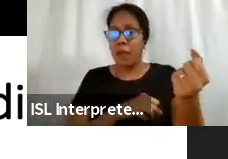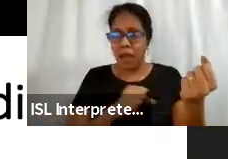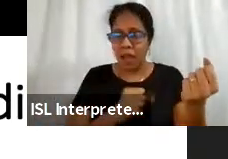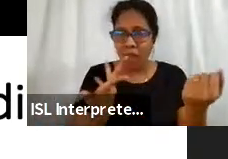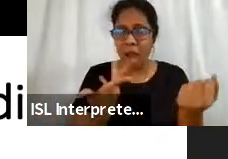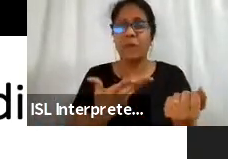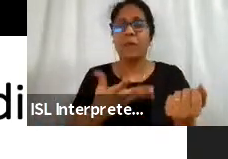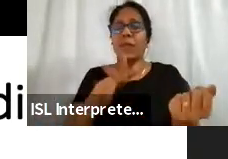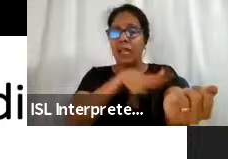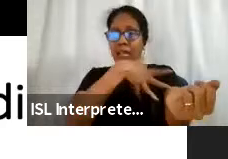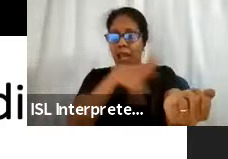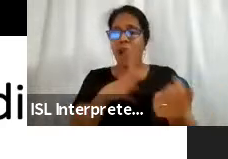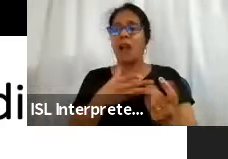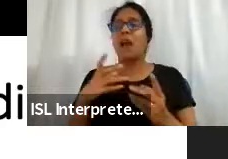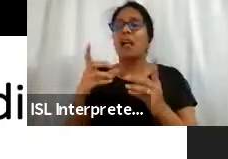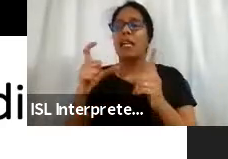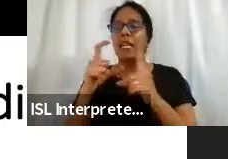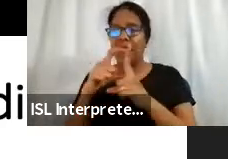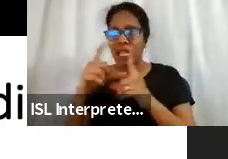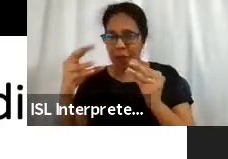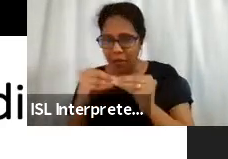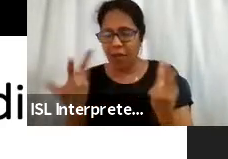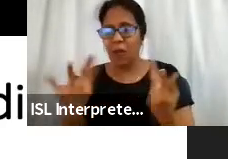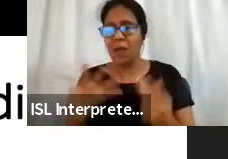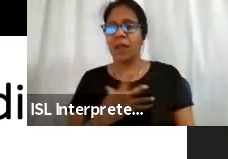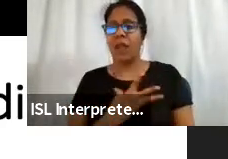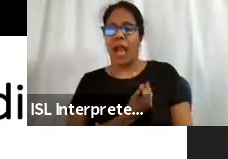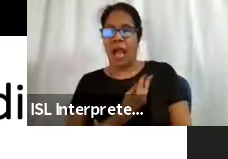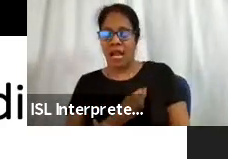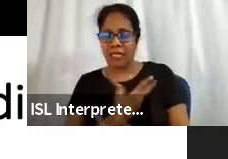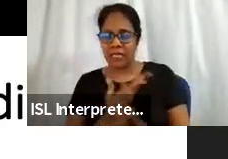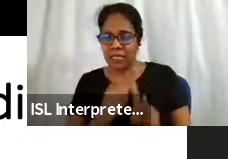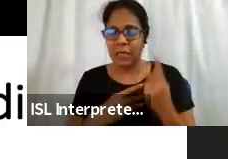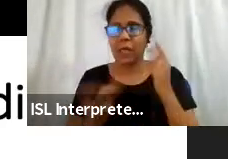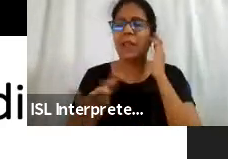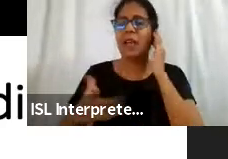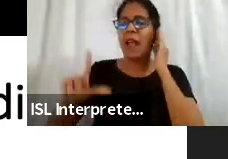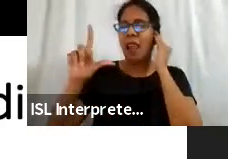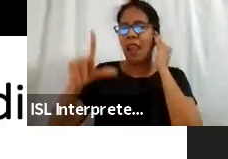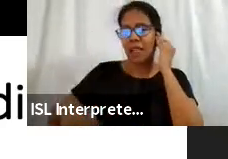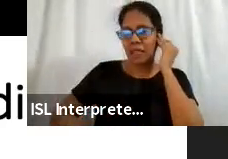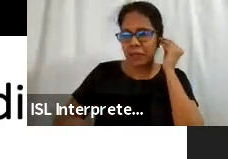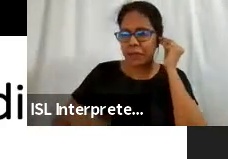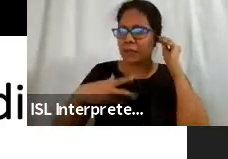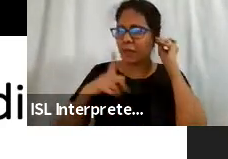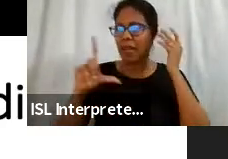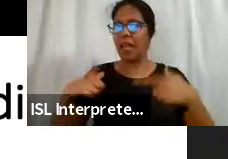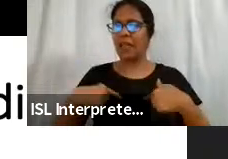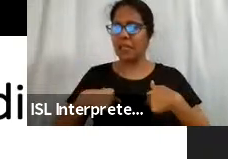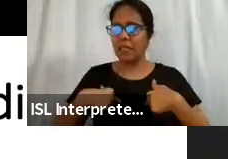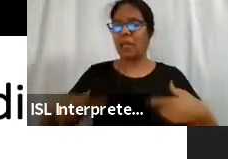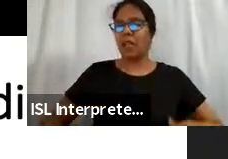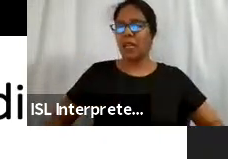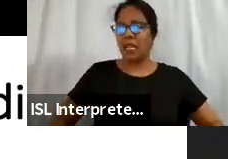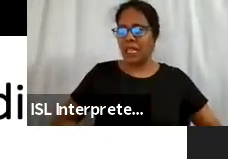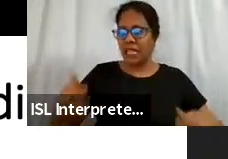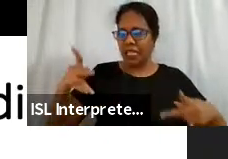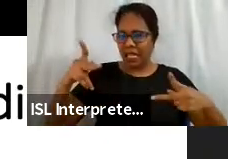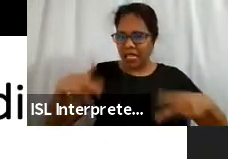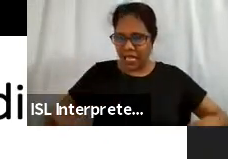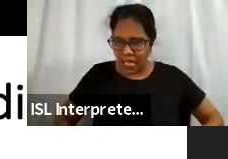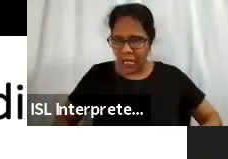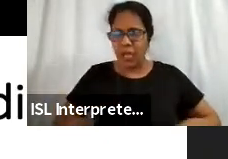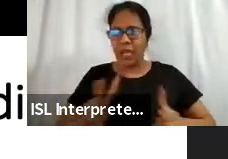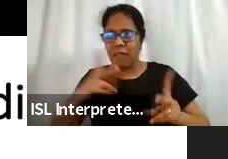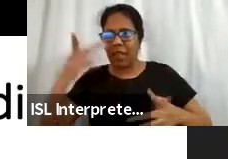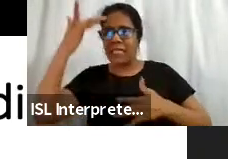diseases, or cerebrovascular diseases. Otherwise, the patients who are immunocompromised, maybe